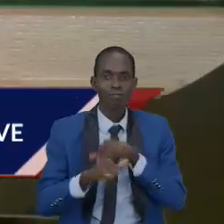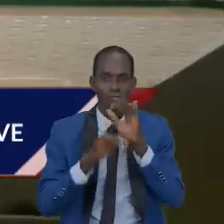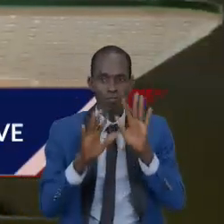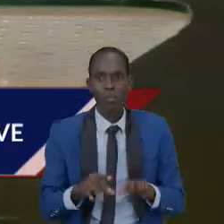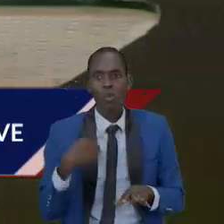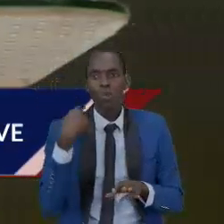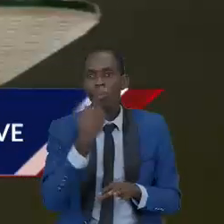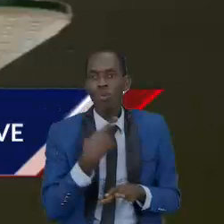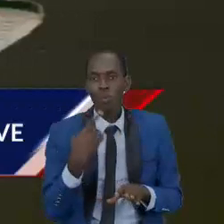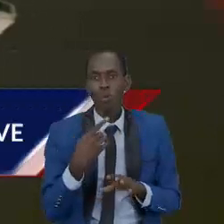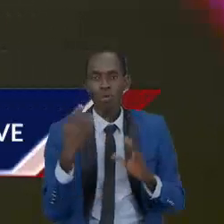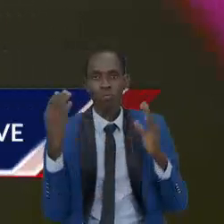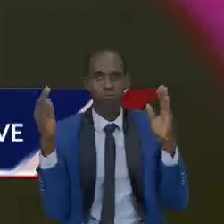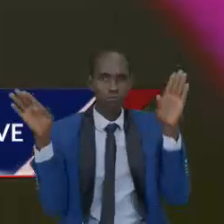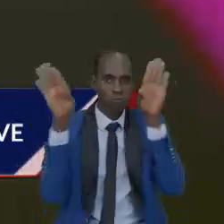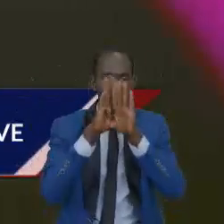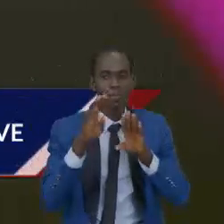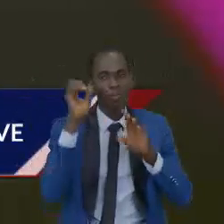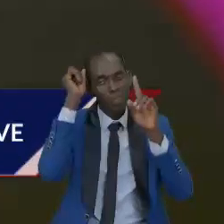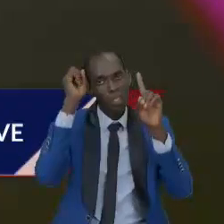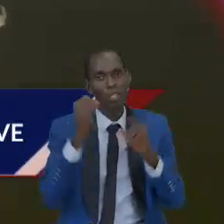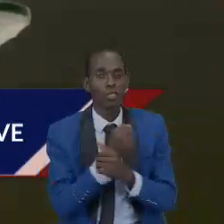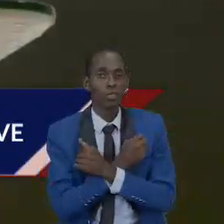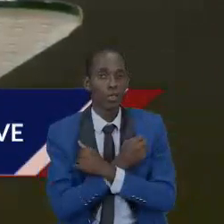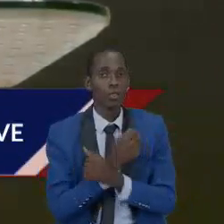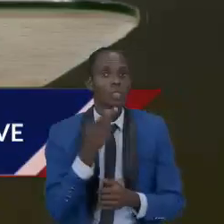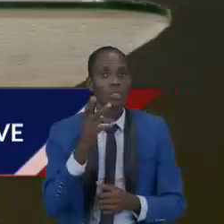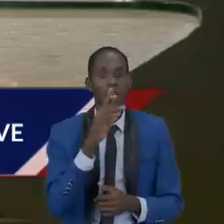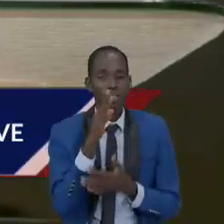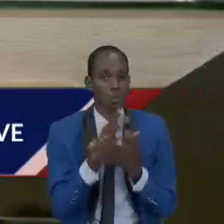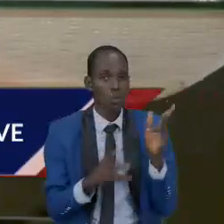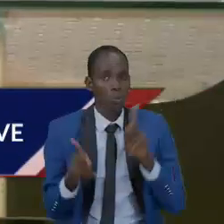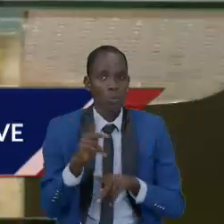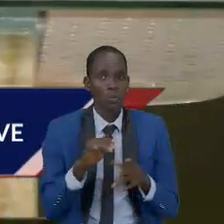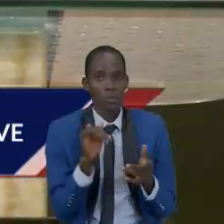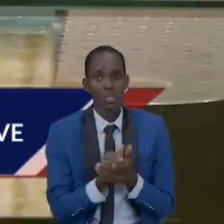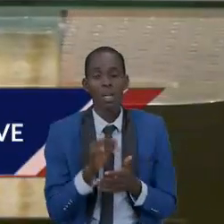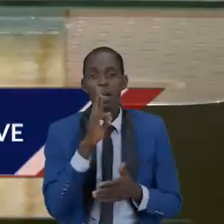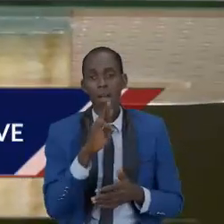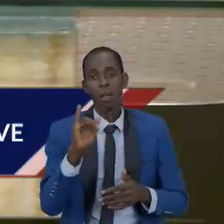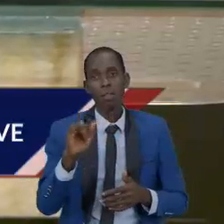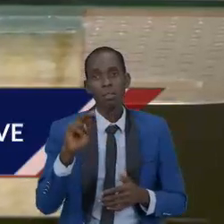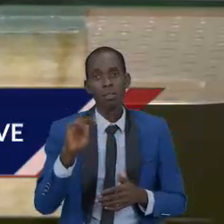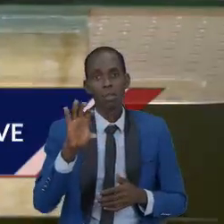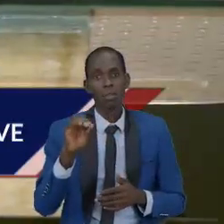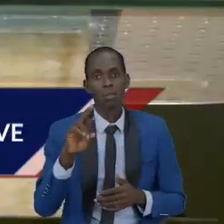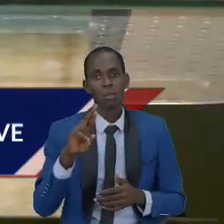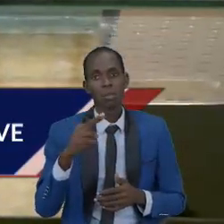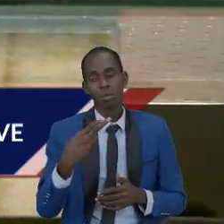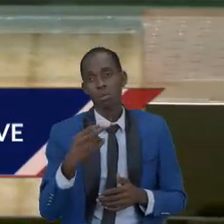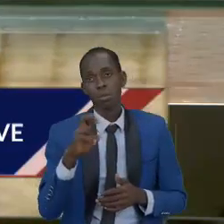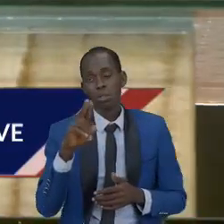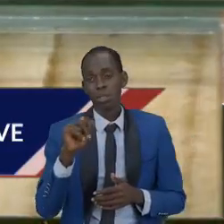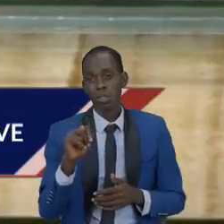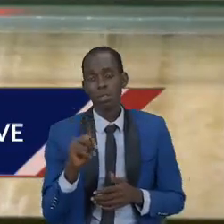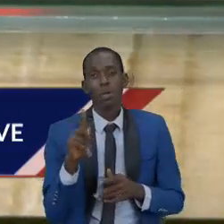becloud his love. There are people who are incoherent. There are people who contradict themselves. There are